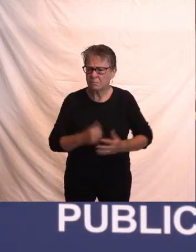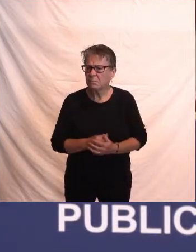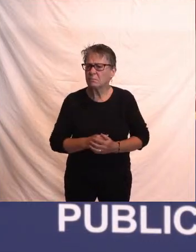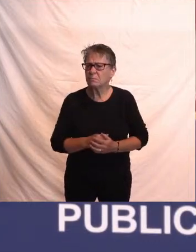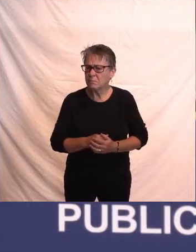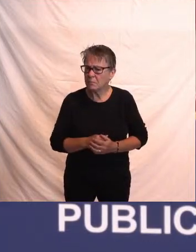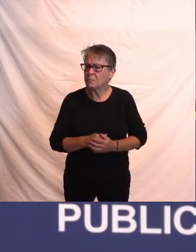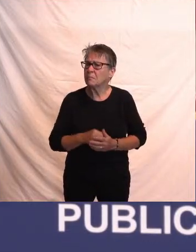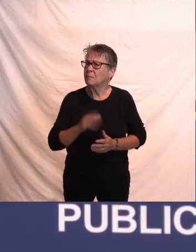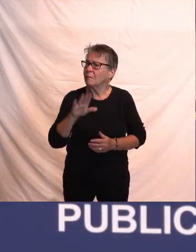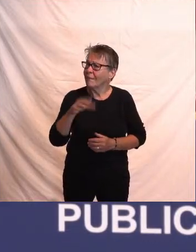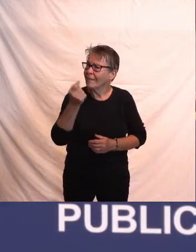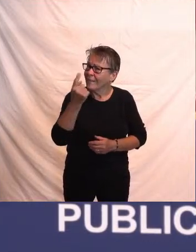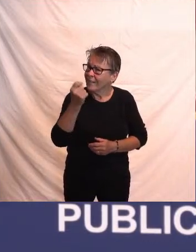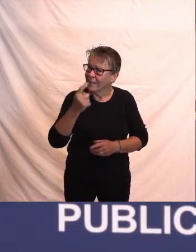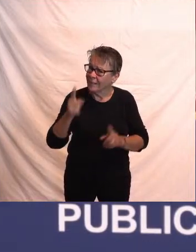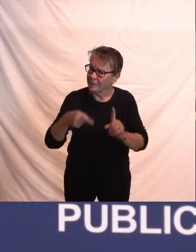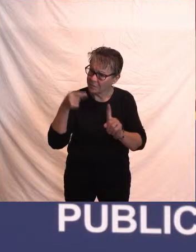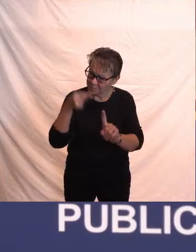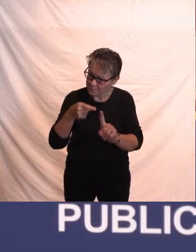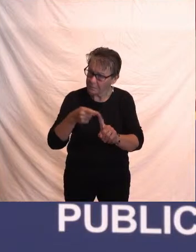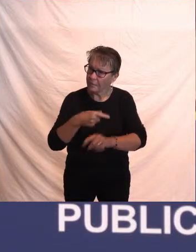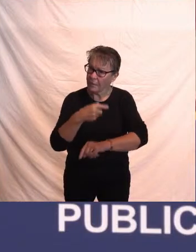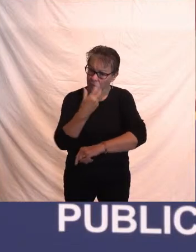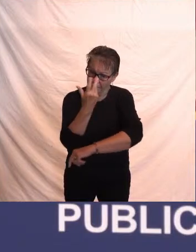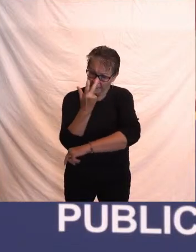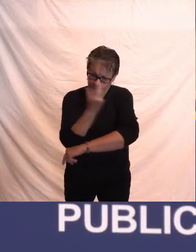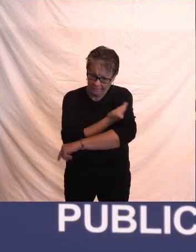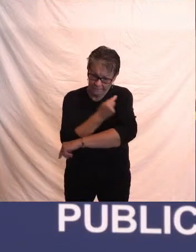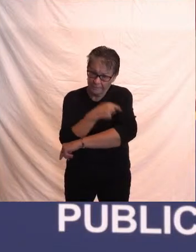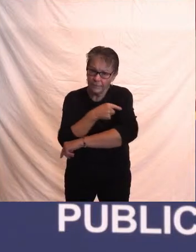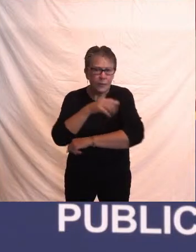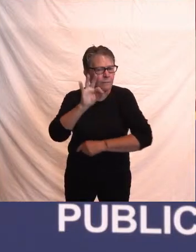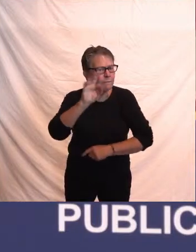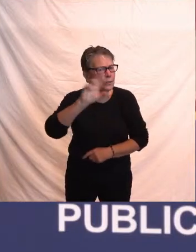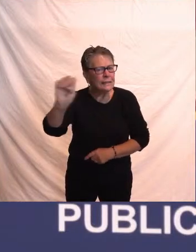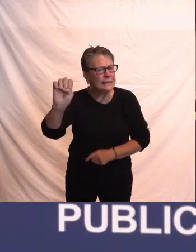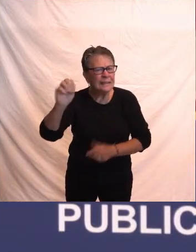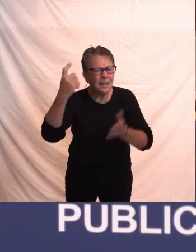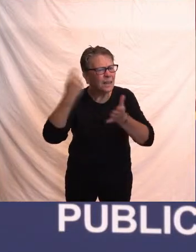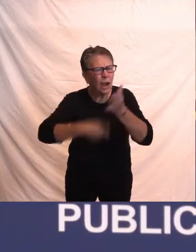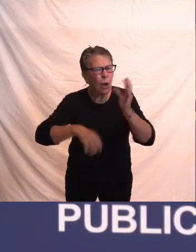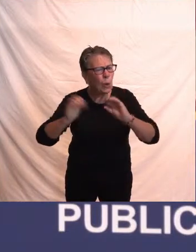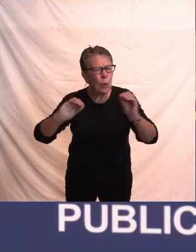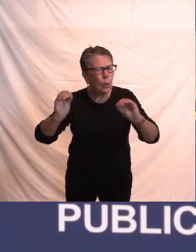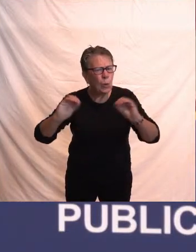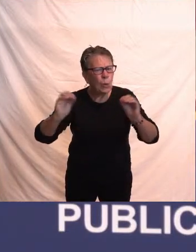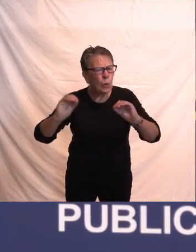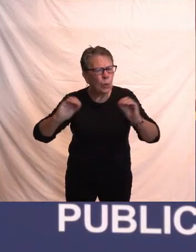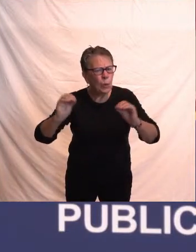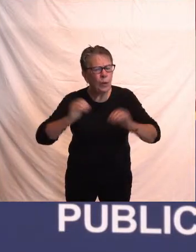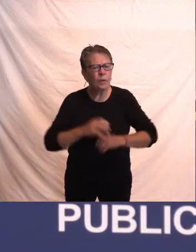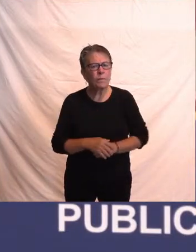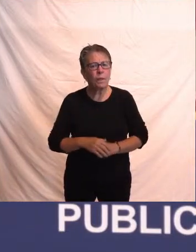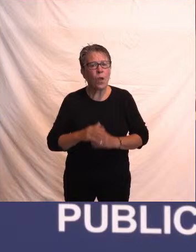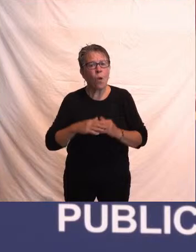than 1,600 vaccination sites across the state, including more than 1,000 which offer